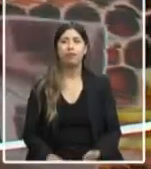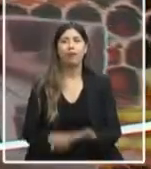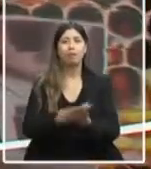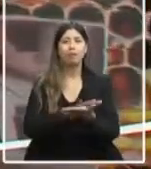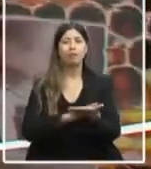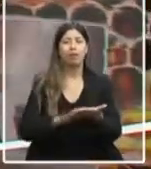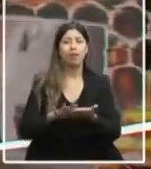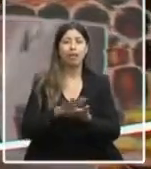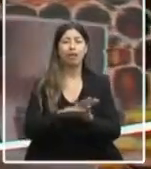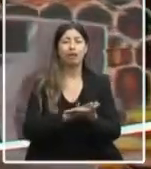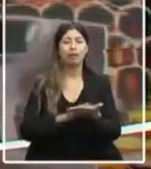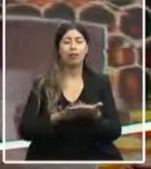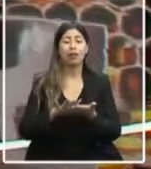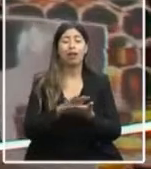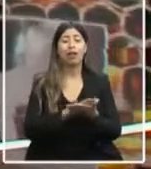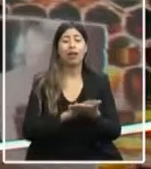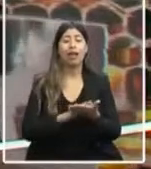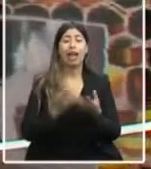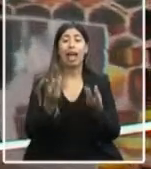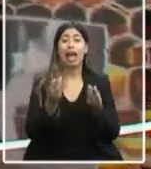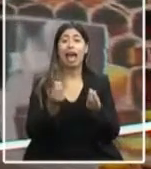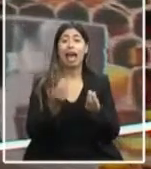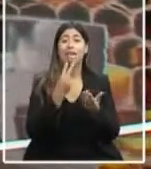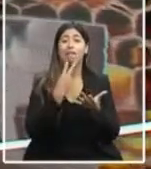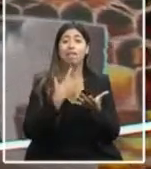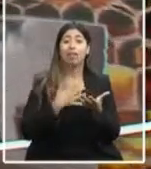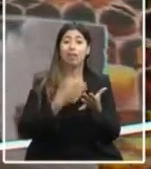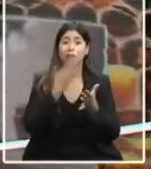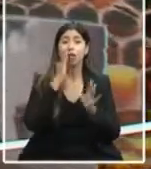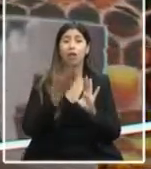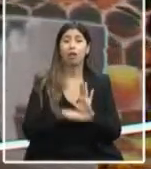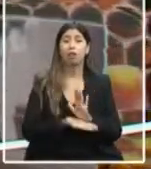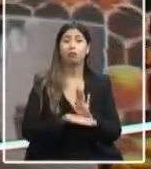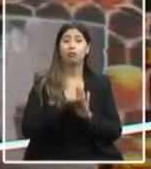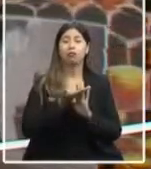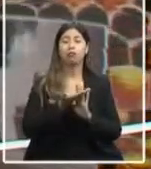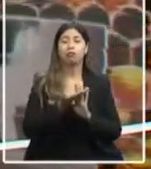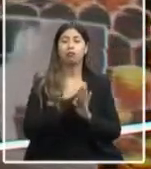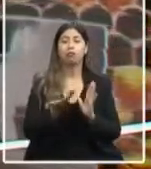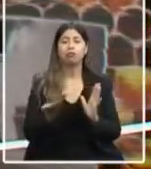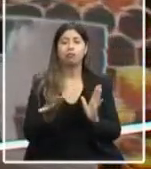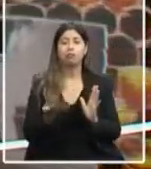okay? But what we really should be doing, an asset holder would be saying, is, am I